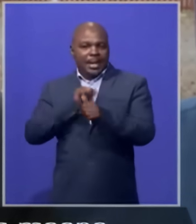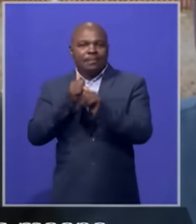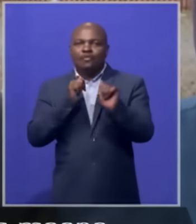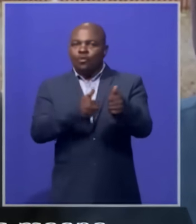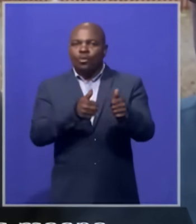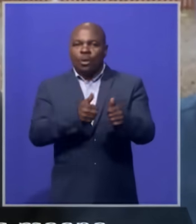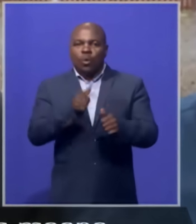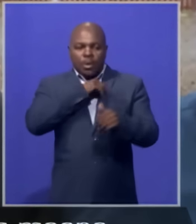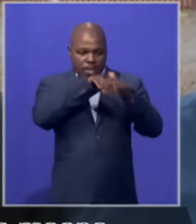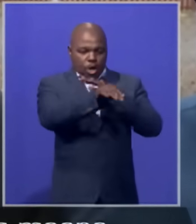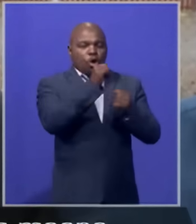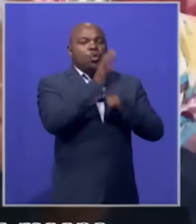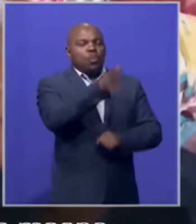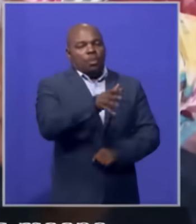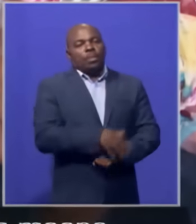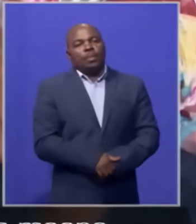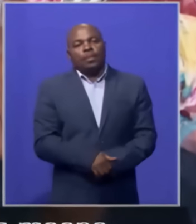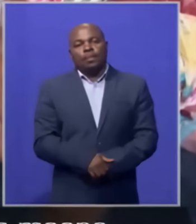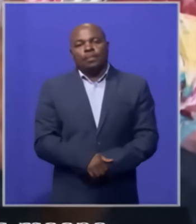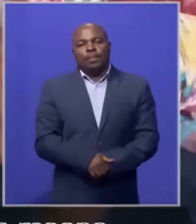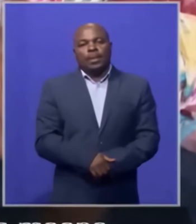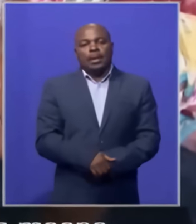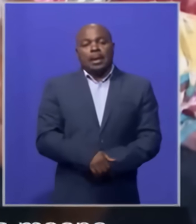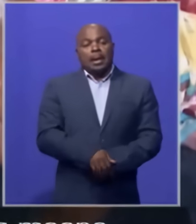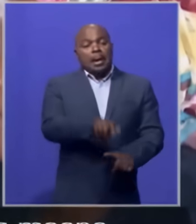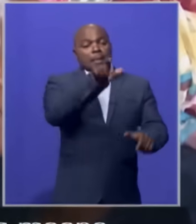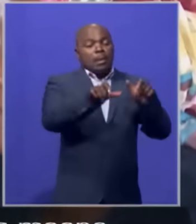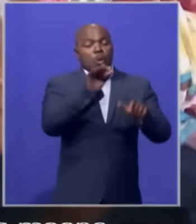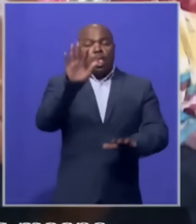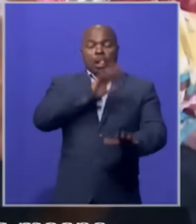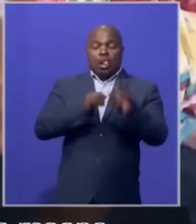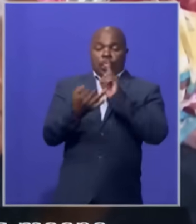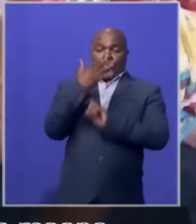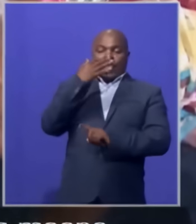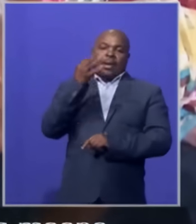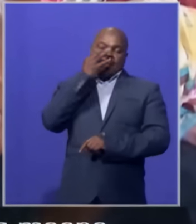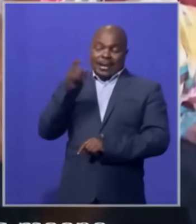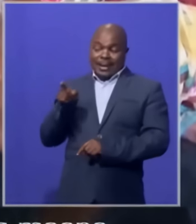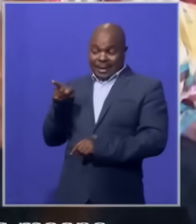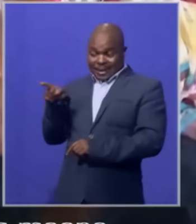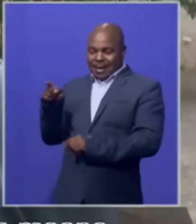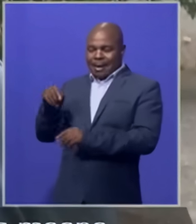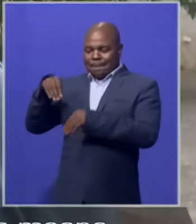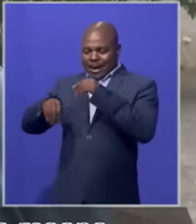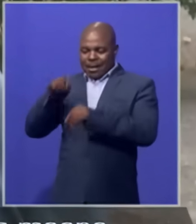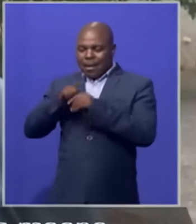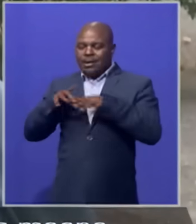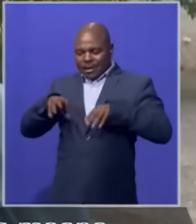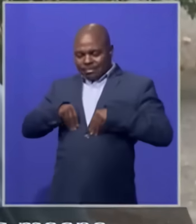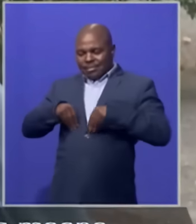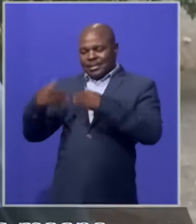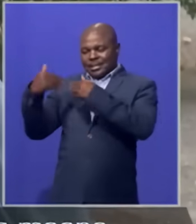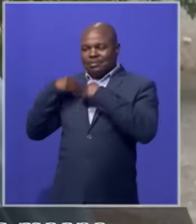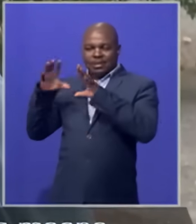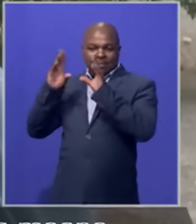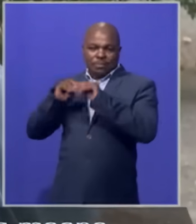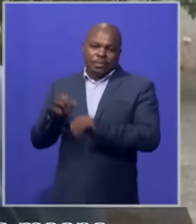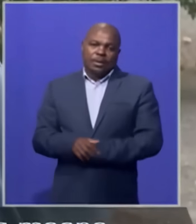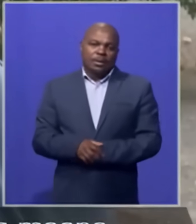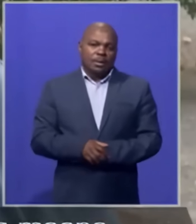going to court on that particular matter. Mahlatsi ba a re morafo o tlameha ho nka boikarabelo. Re ne re lebelletse hore